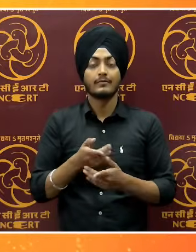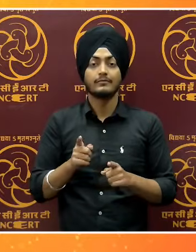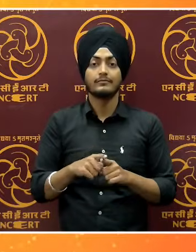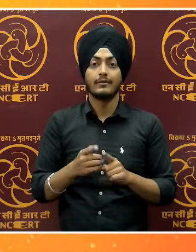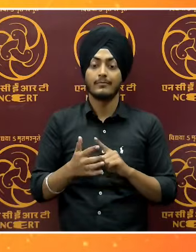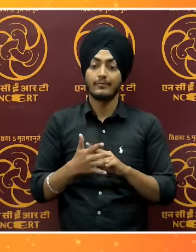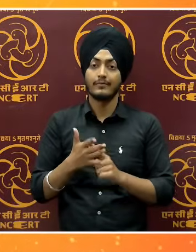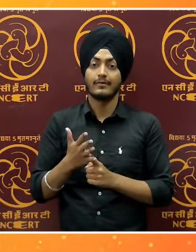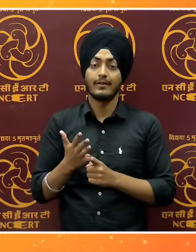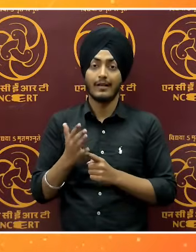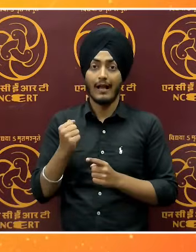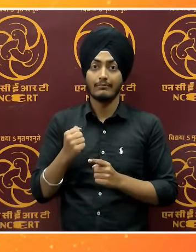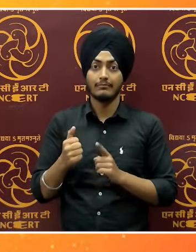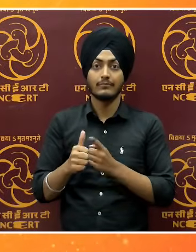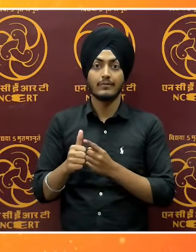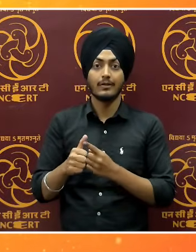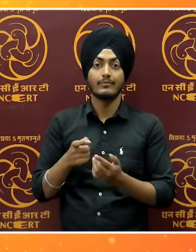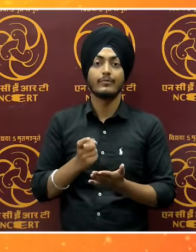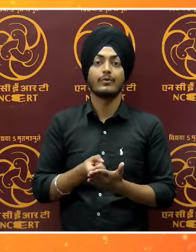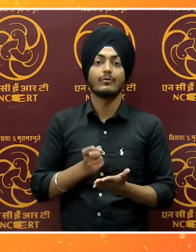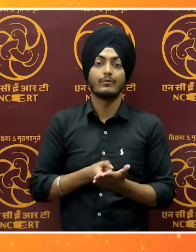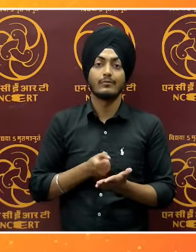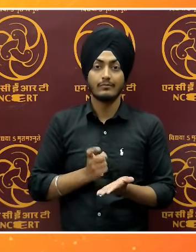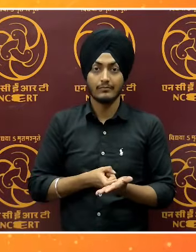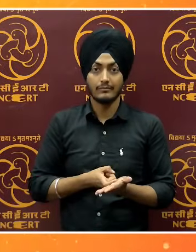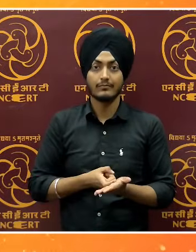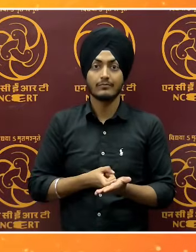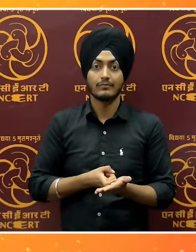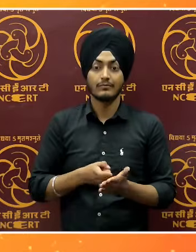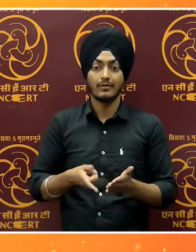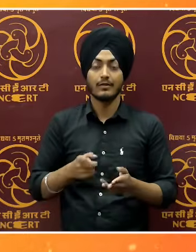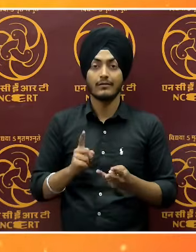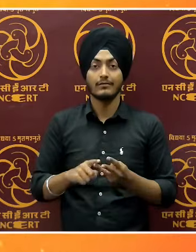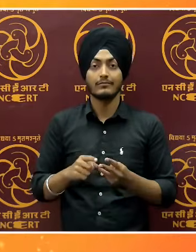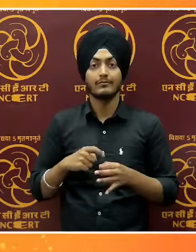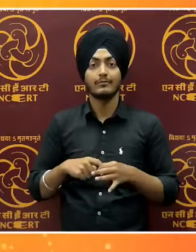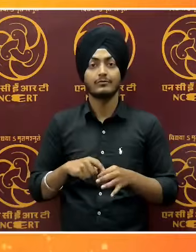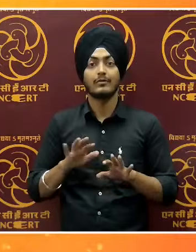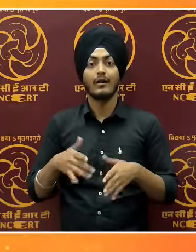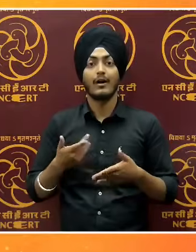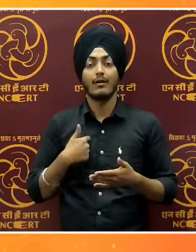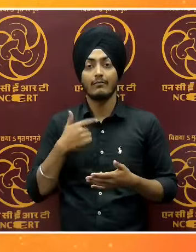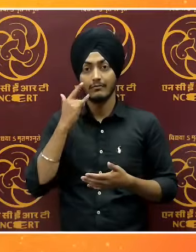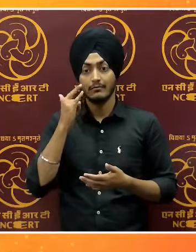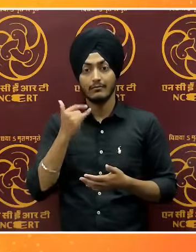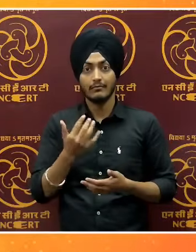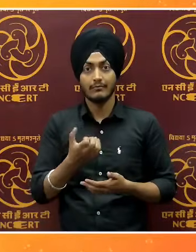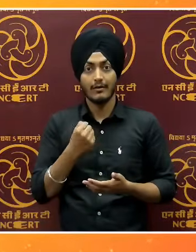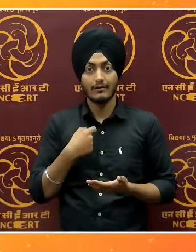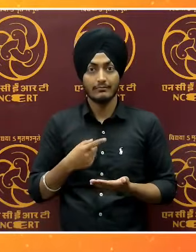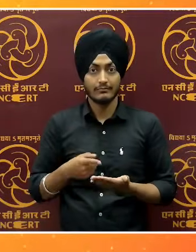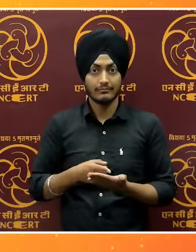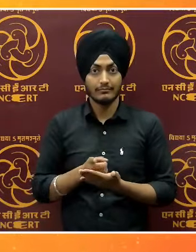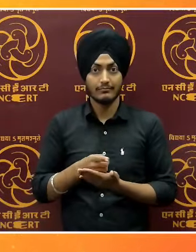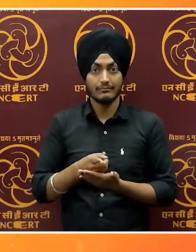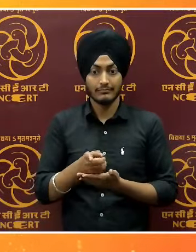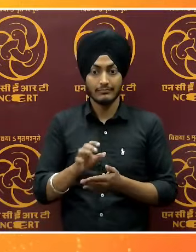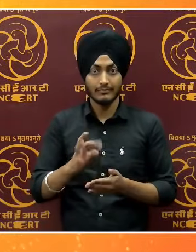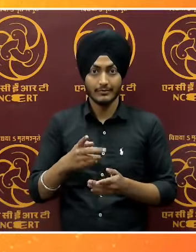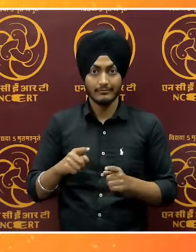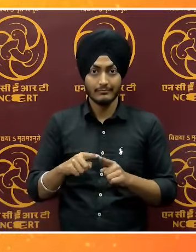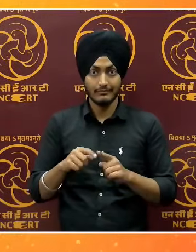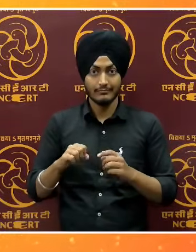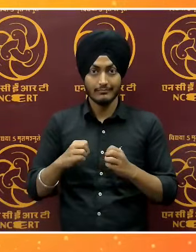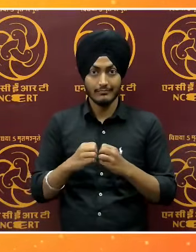rule. Okay, sir. So here we got how to find the direction of magnetic field through the help